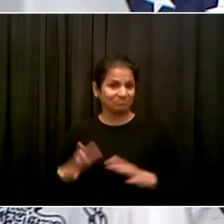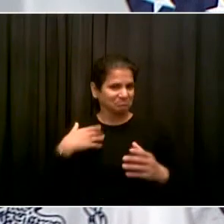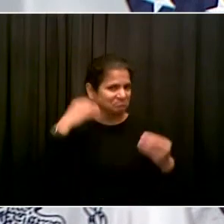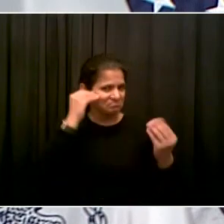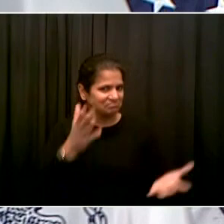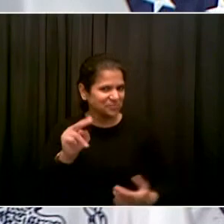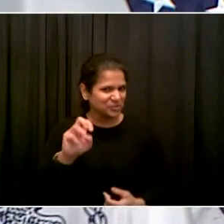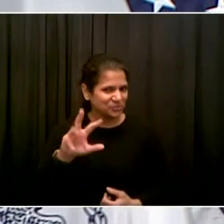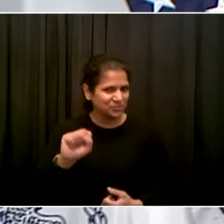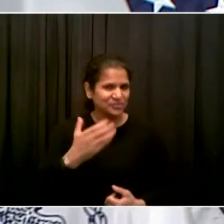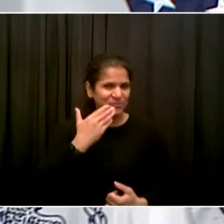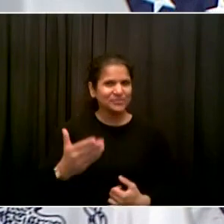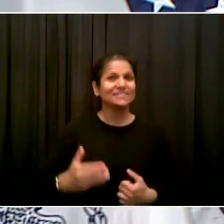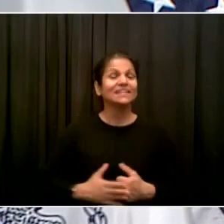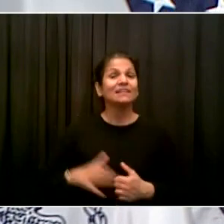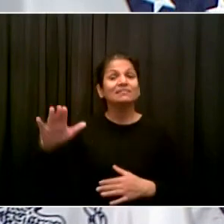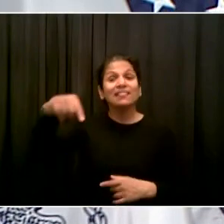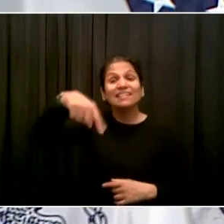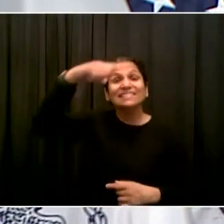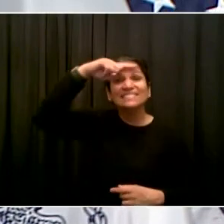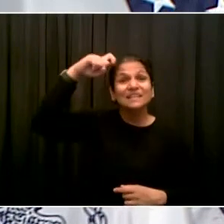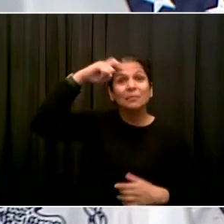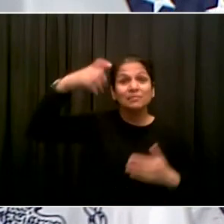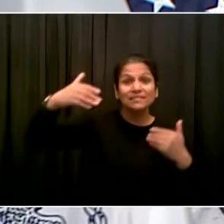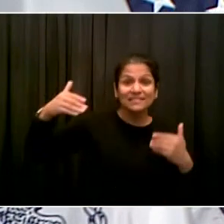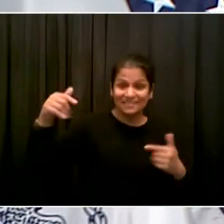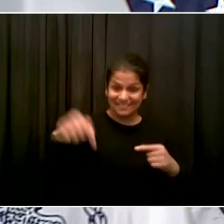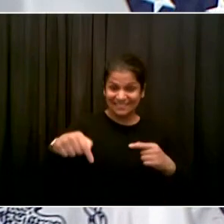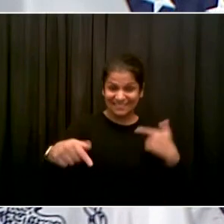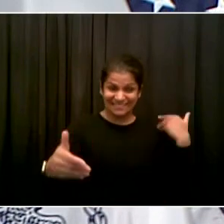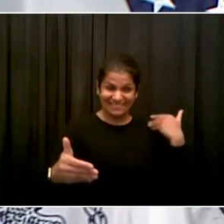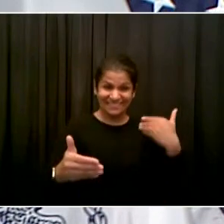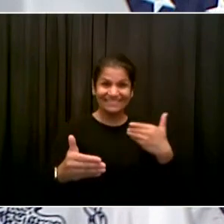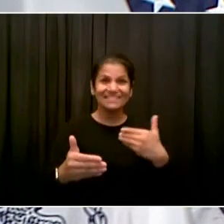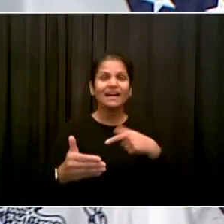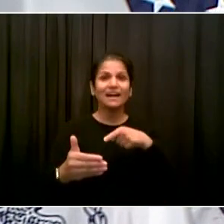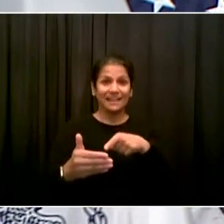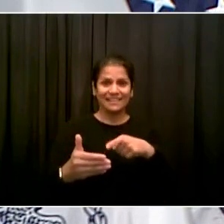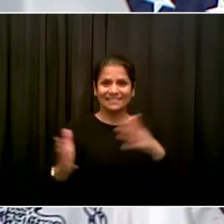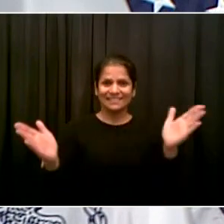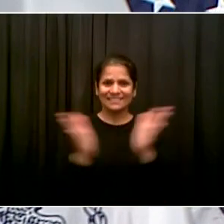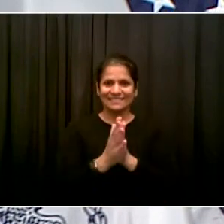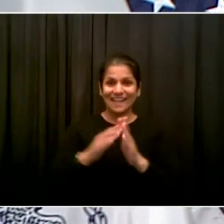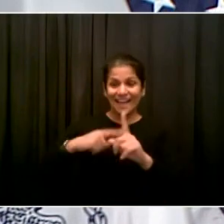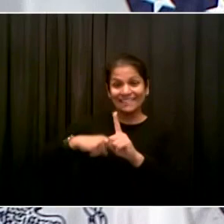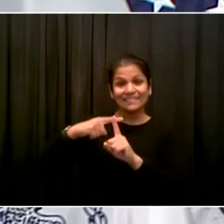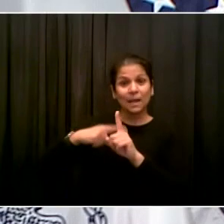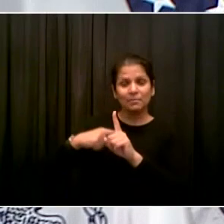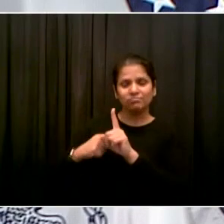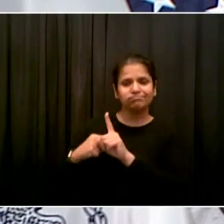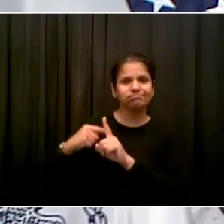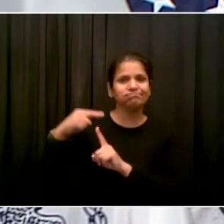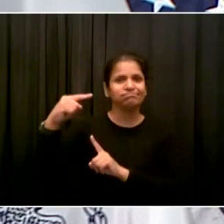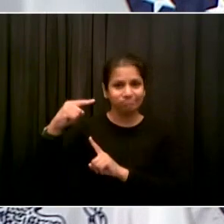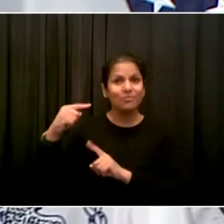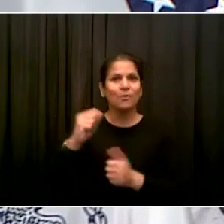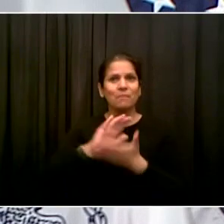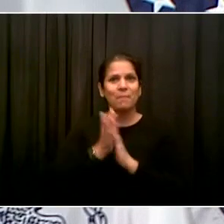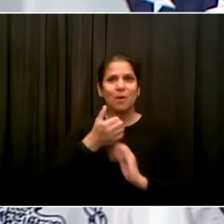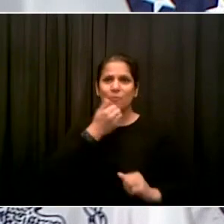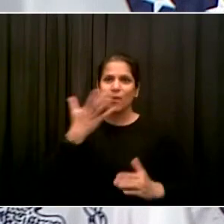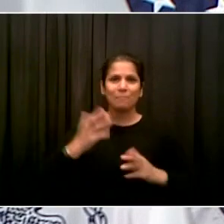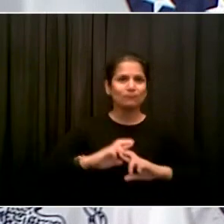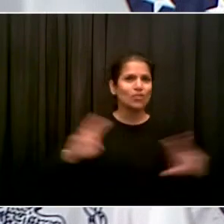just around the corner. You can start to feel it. And so, I'm very, very pleased to announce that this